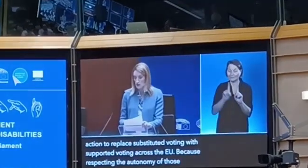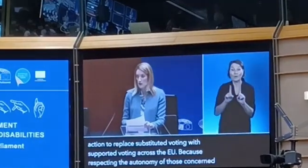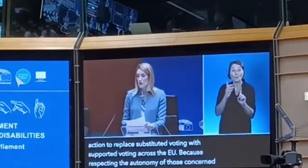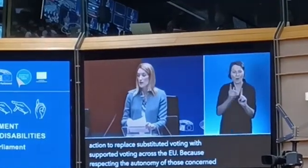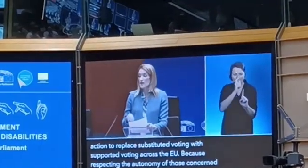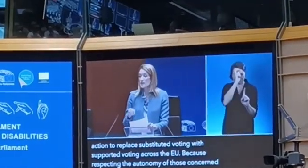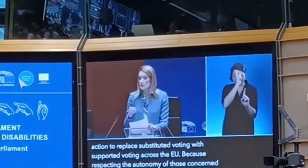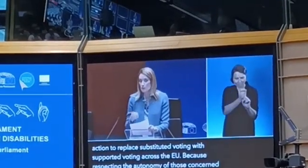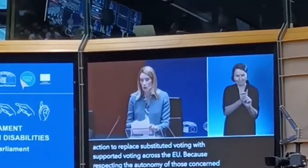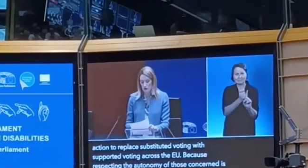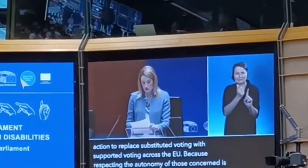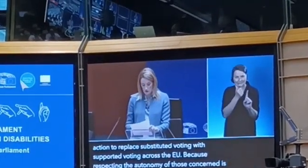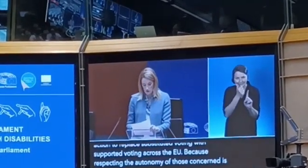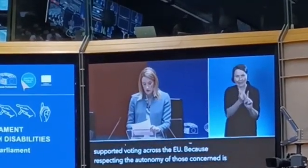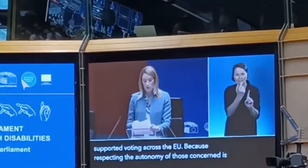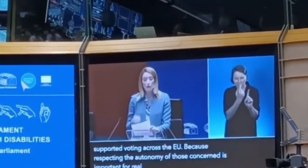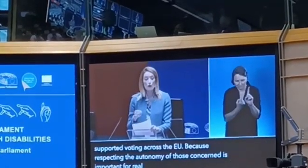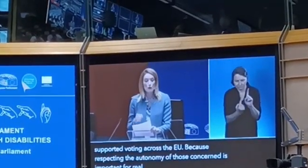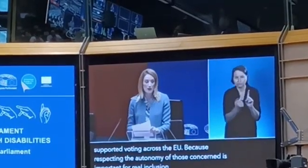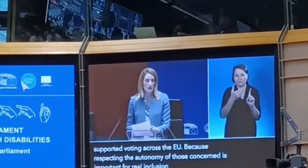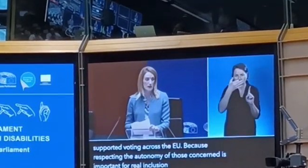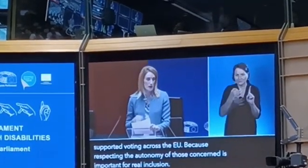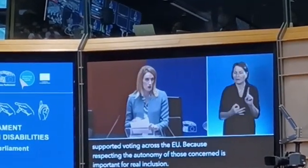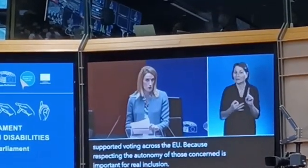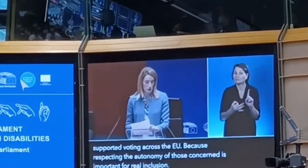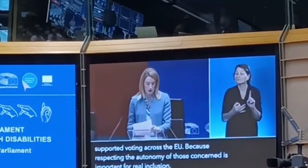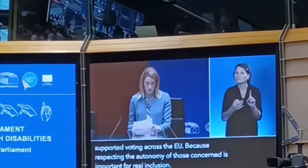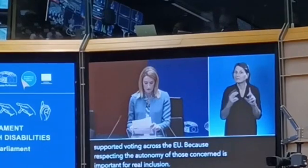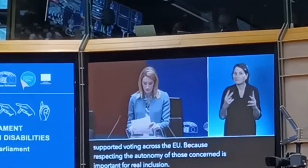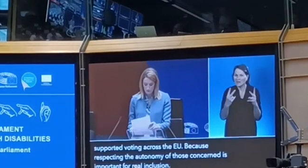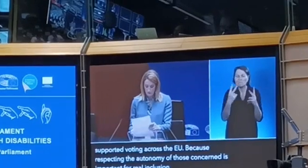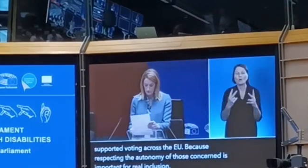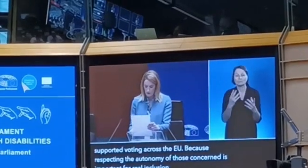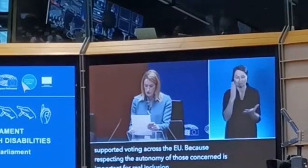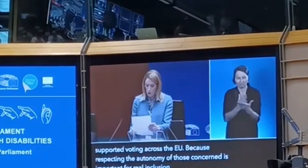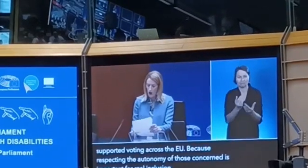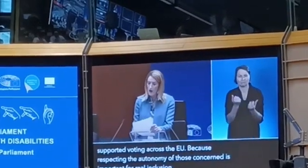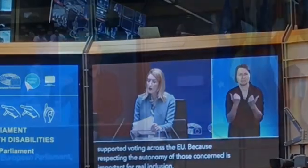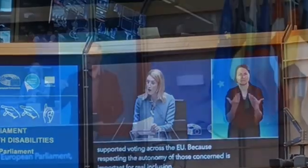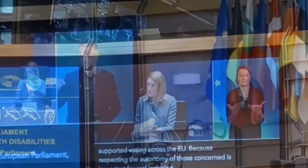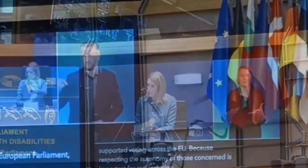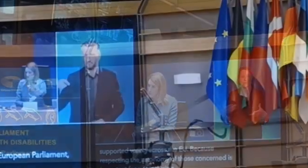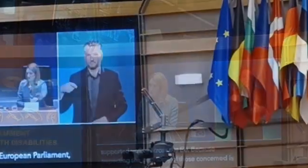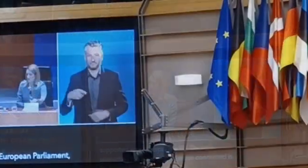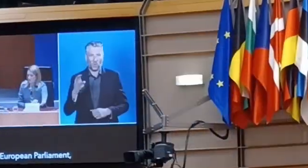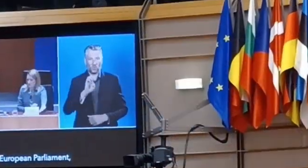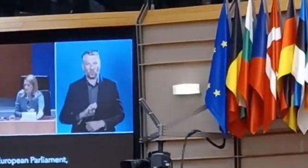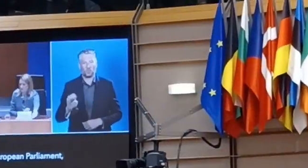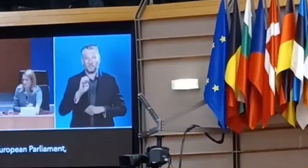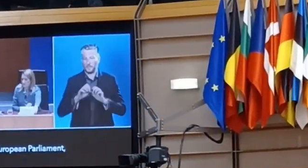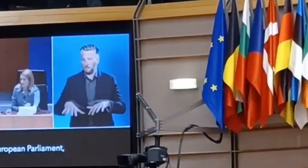concerned is important for real inclusion. So I encourage you,